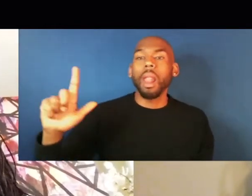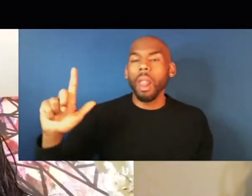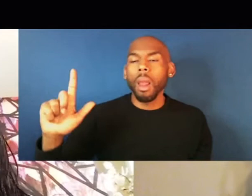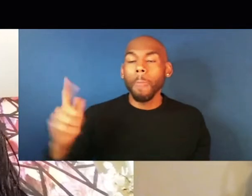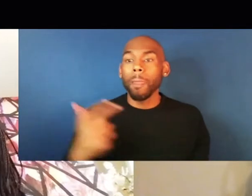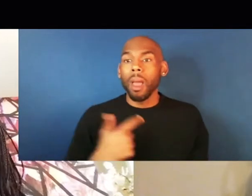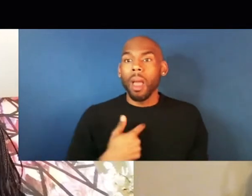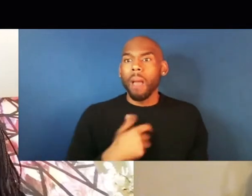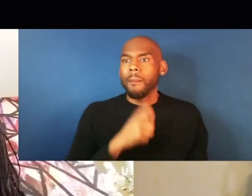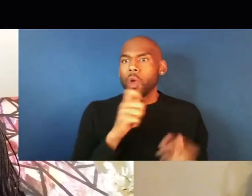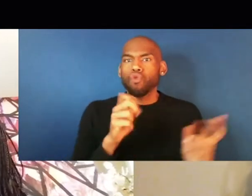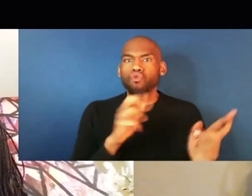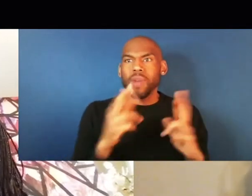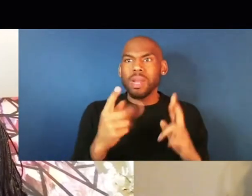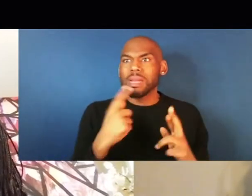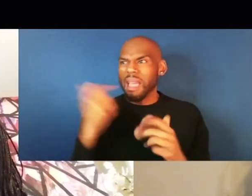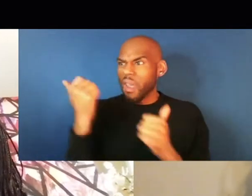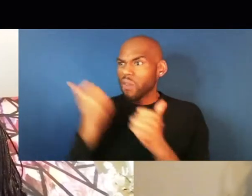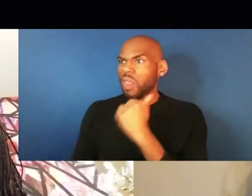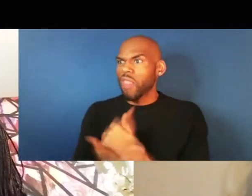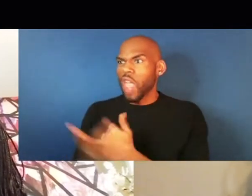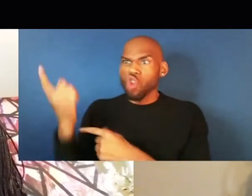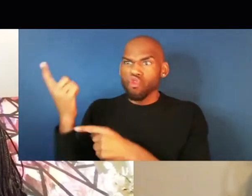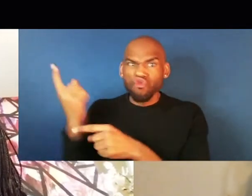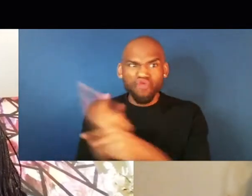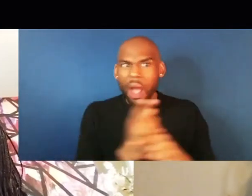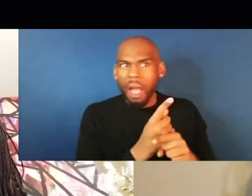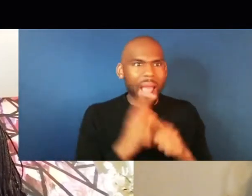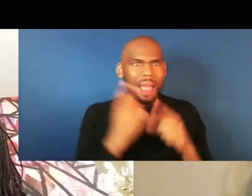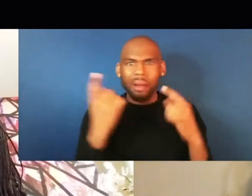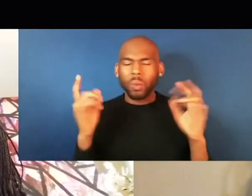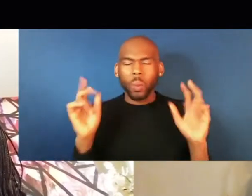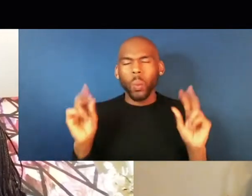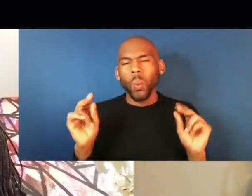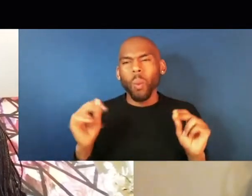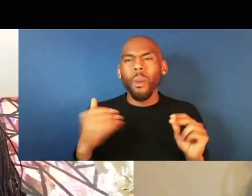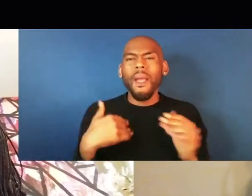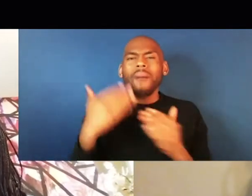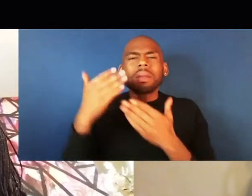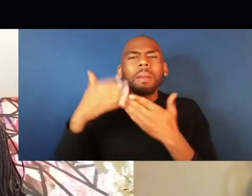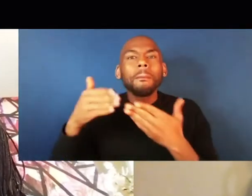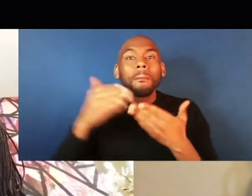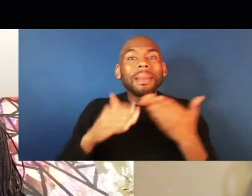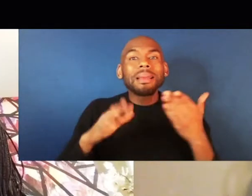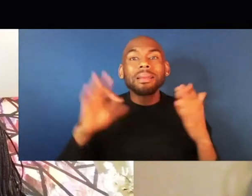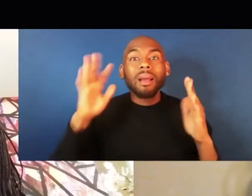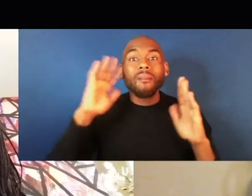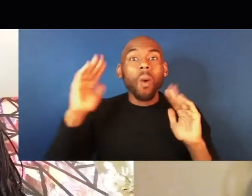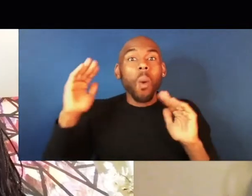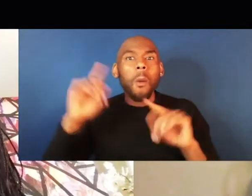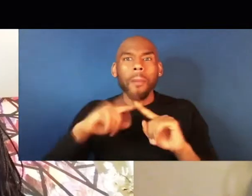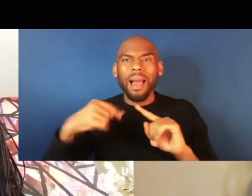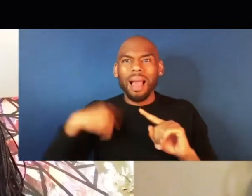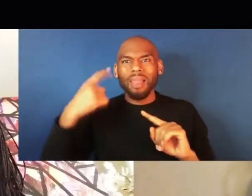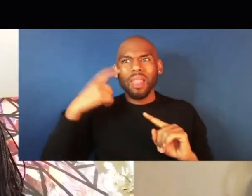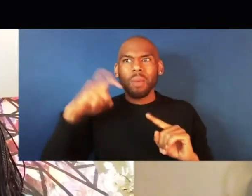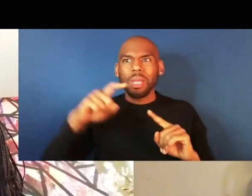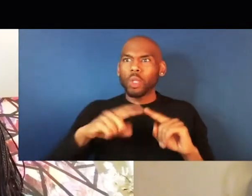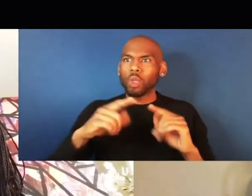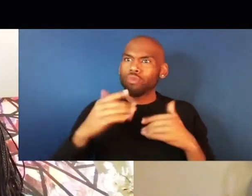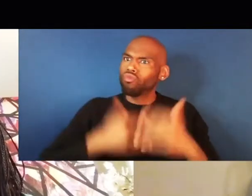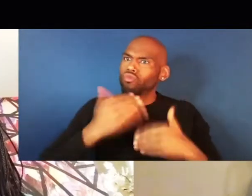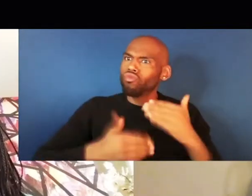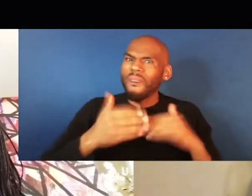I'm not ready to say we've got it all right. I do think there's glimmers of hope, but I think we need to accelerate even